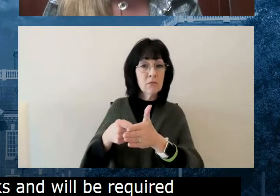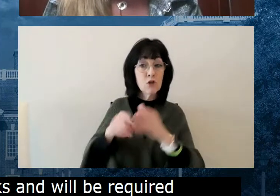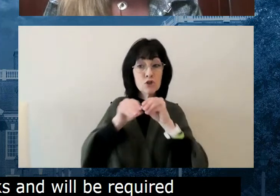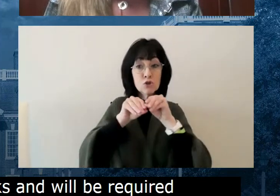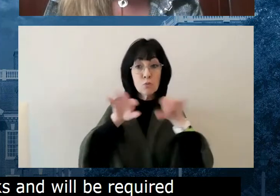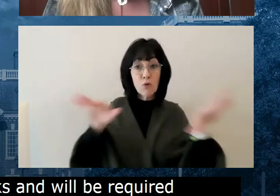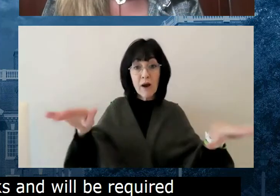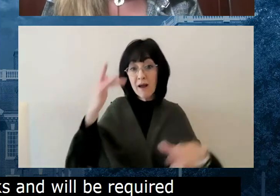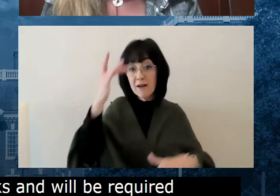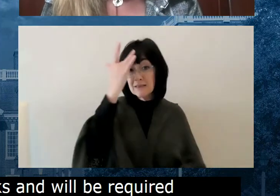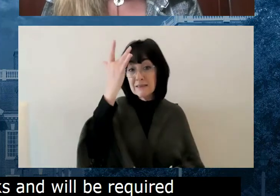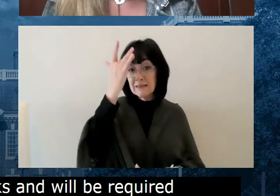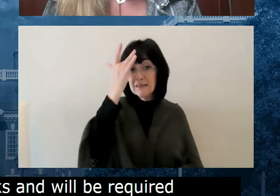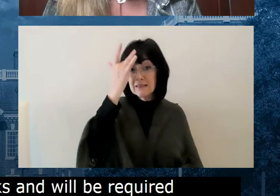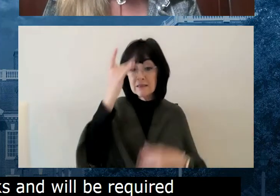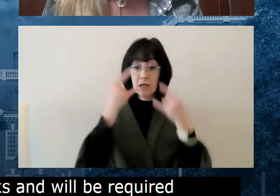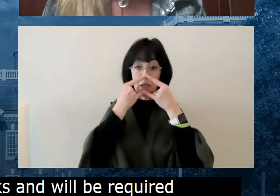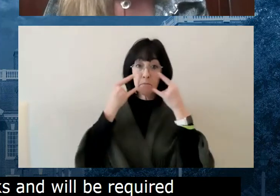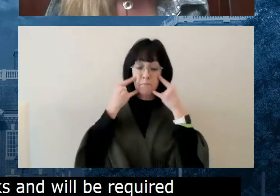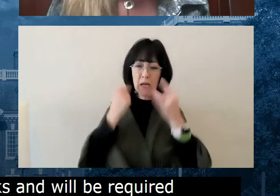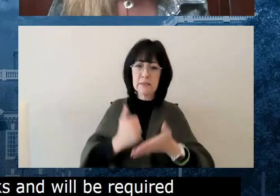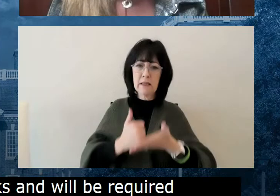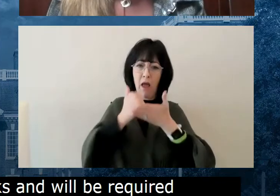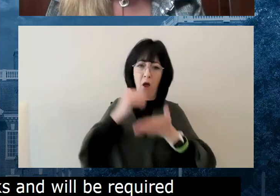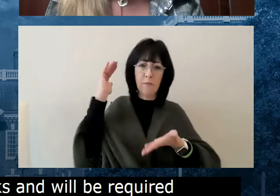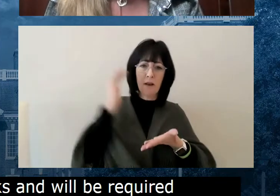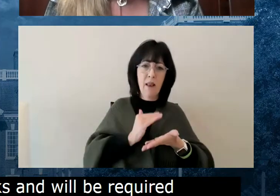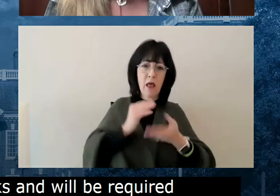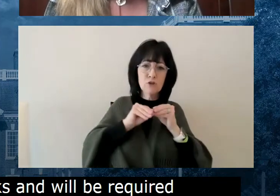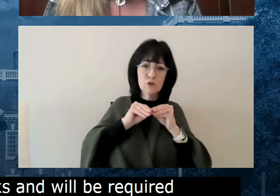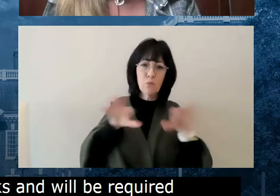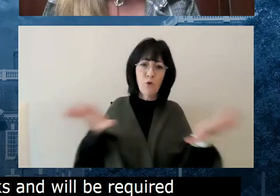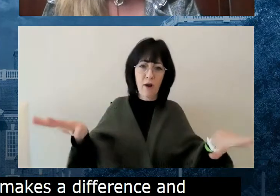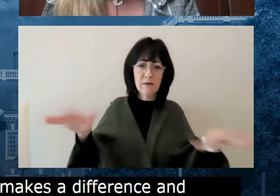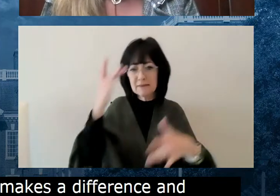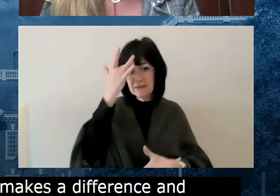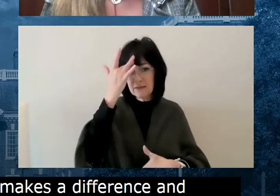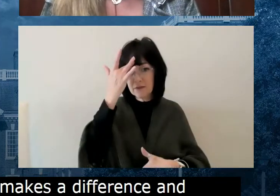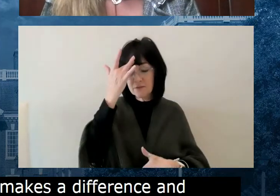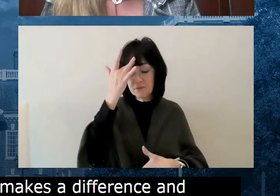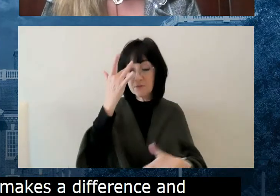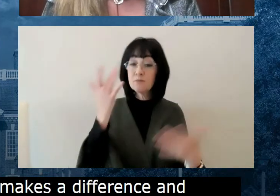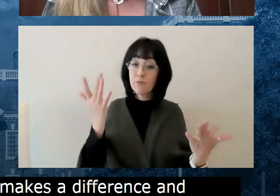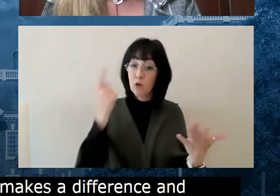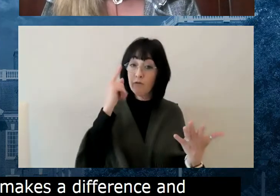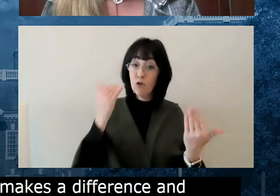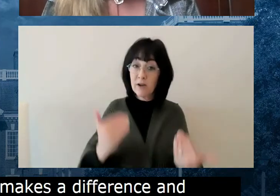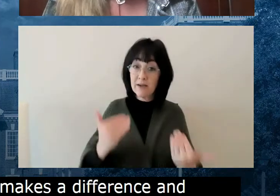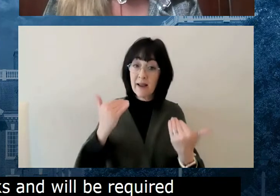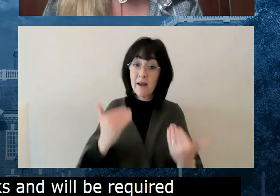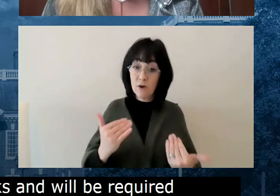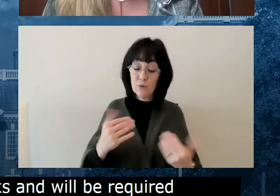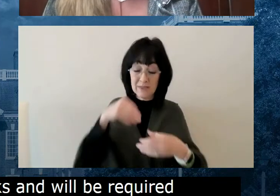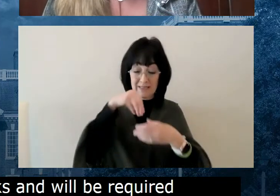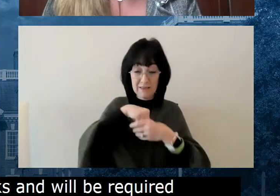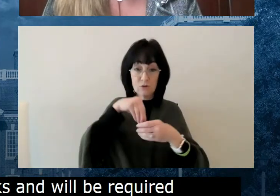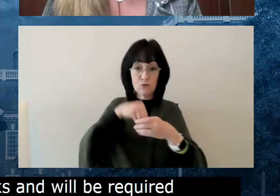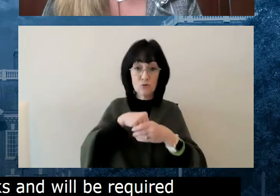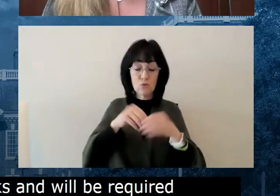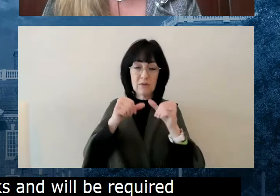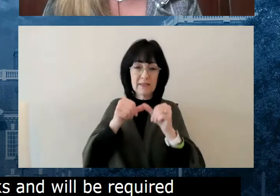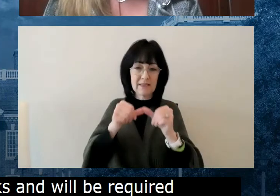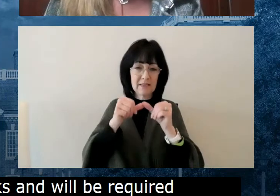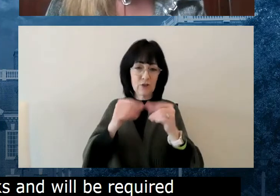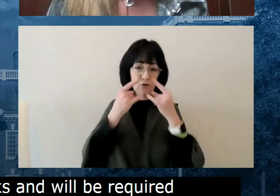indoors. So for now, continuing mask wearing indoors is going to be important. And